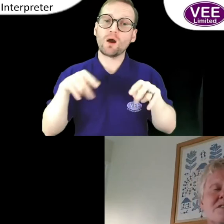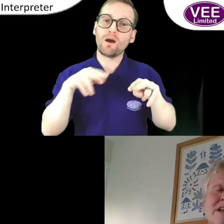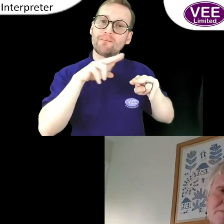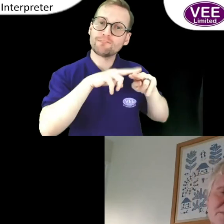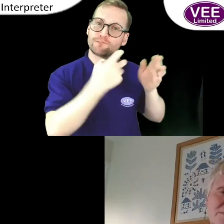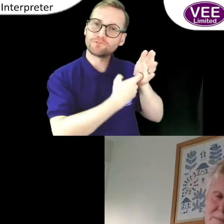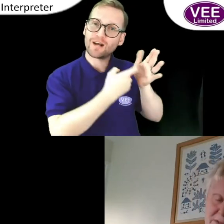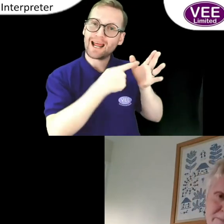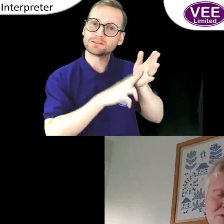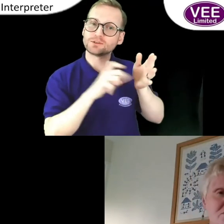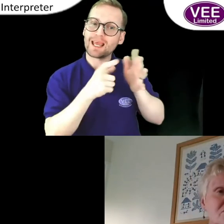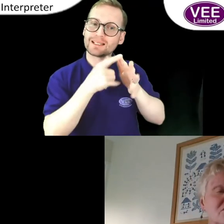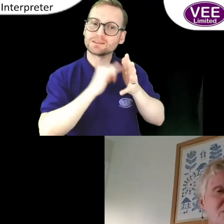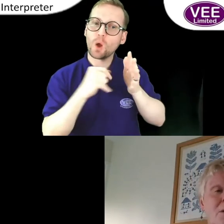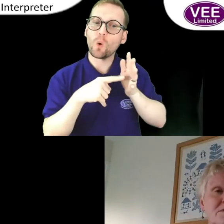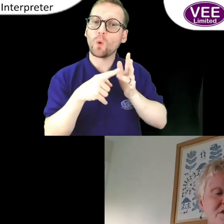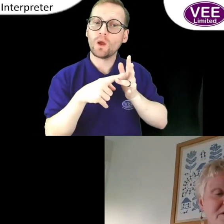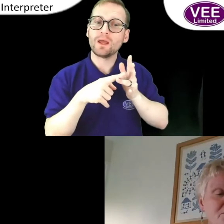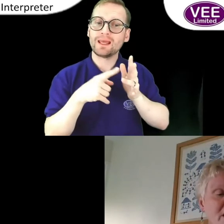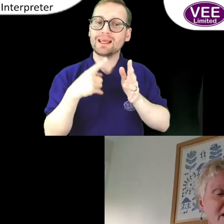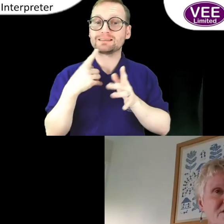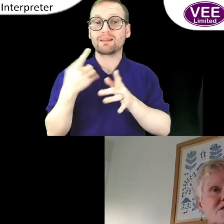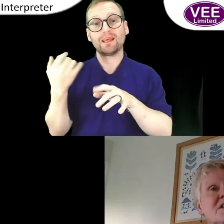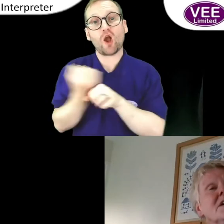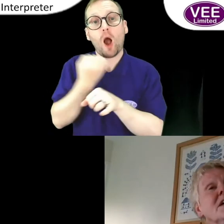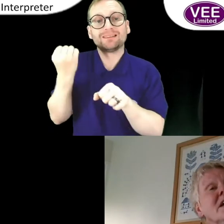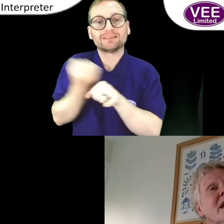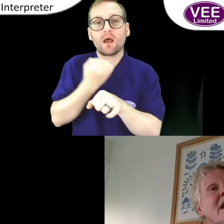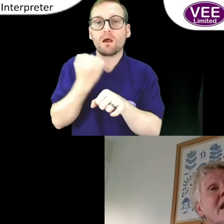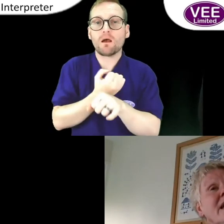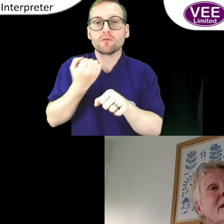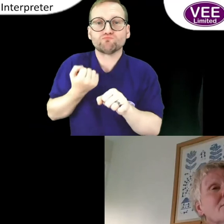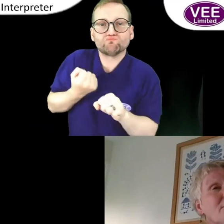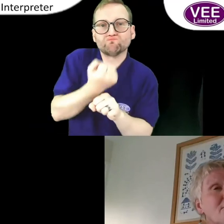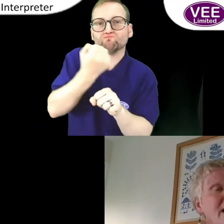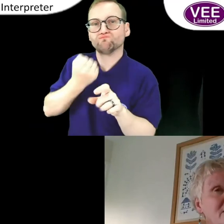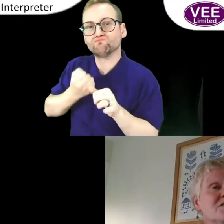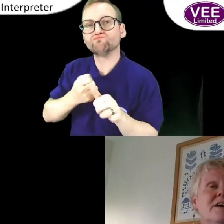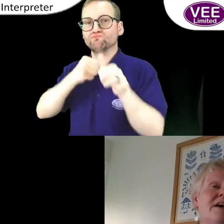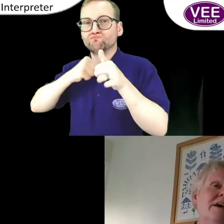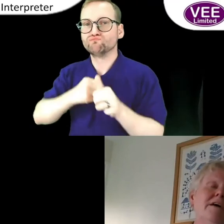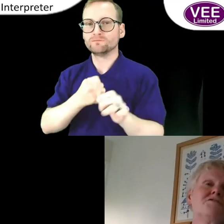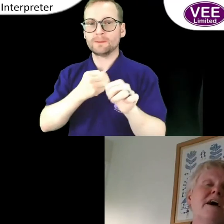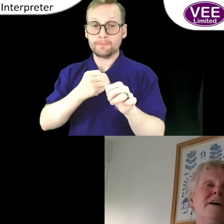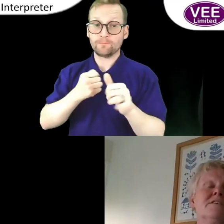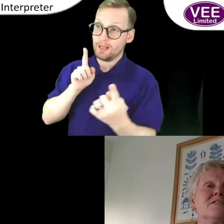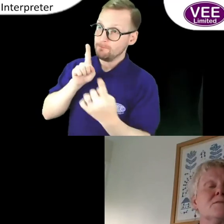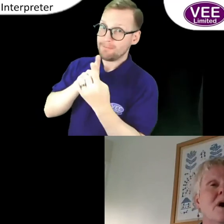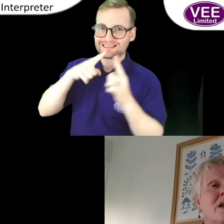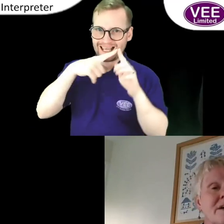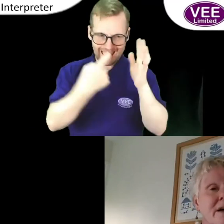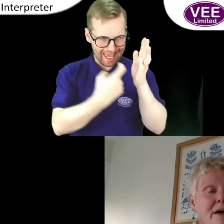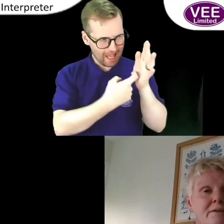is Lampedusa's carpenter, and he met Eritrean